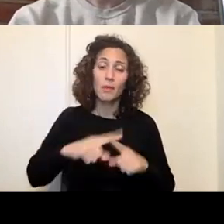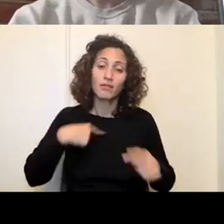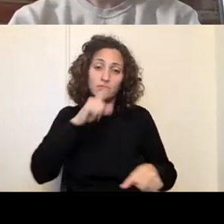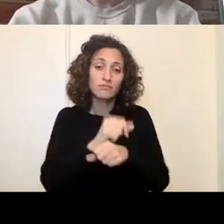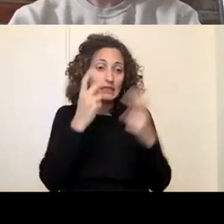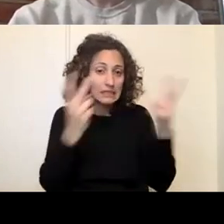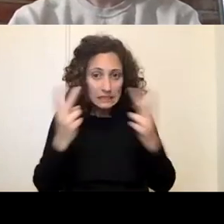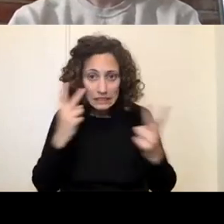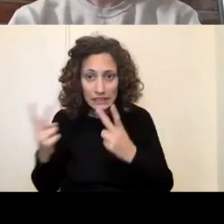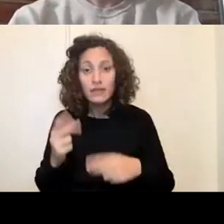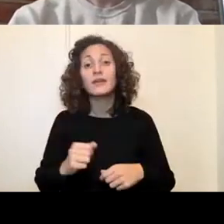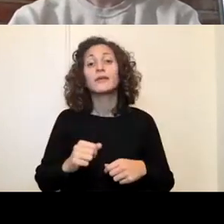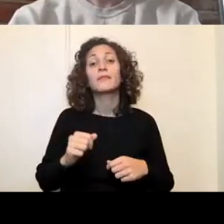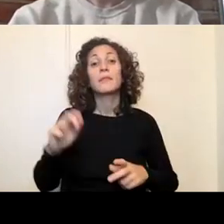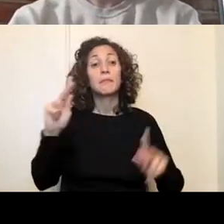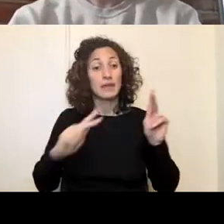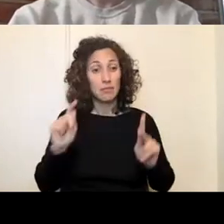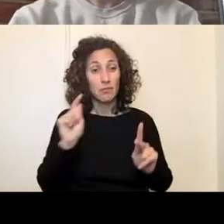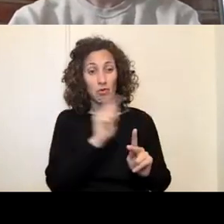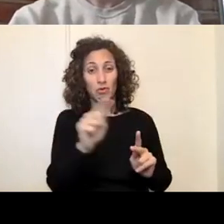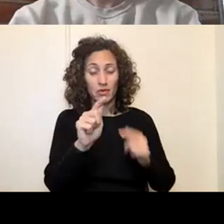that people feel they have